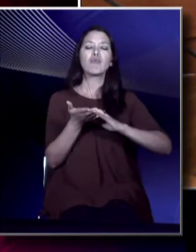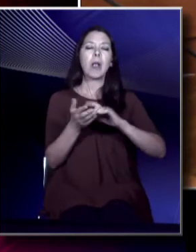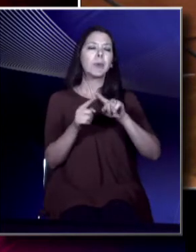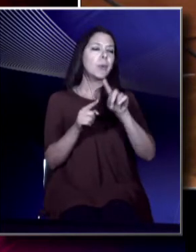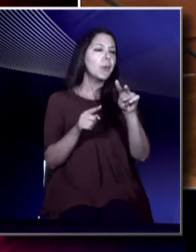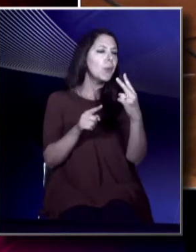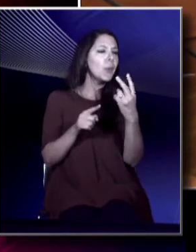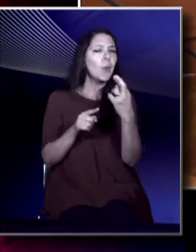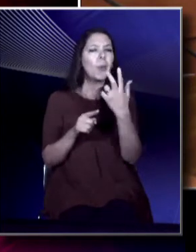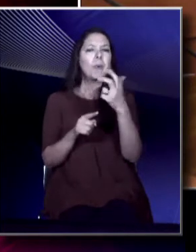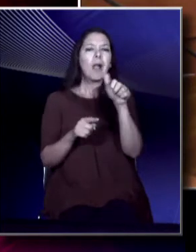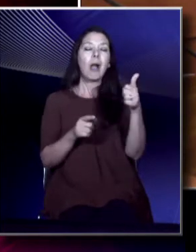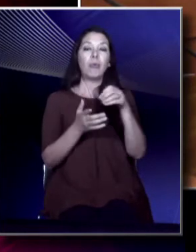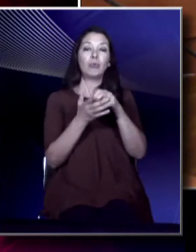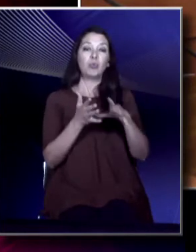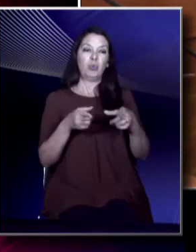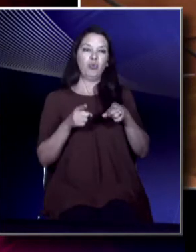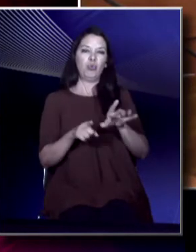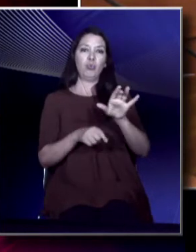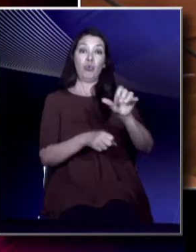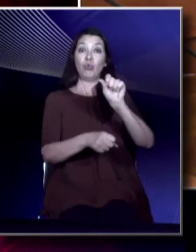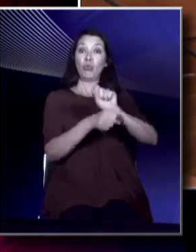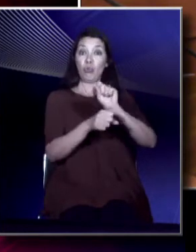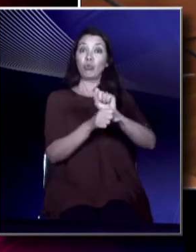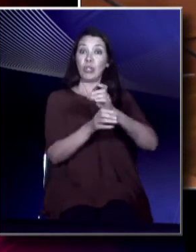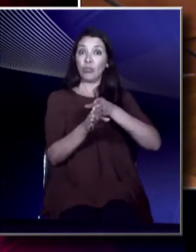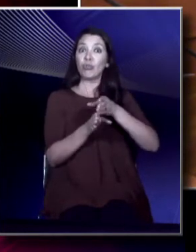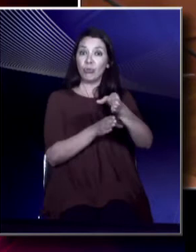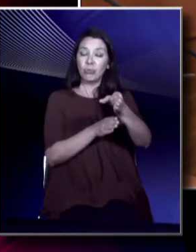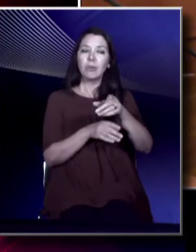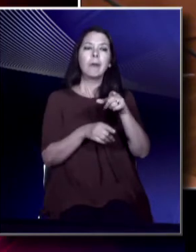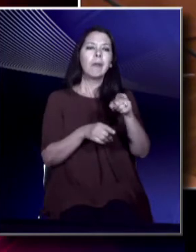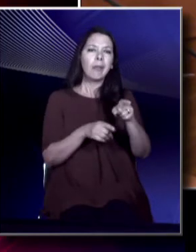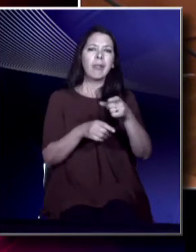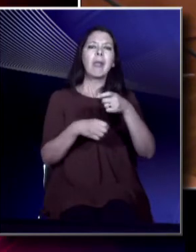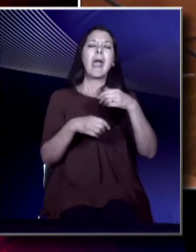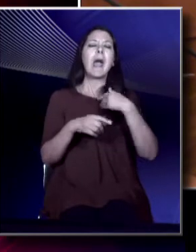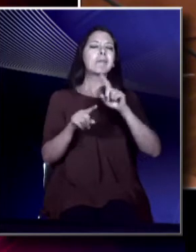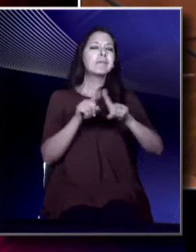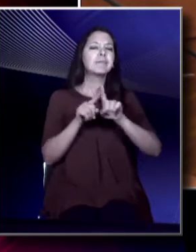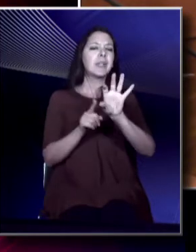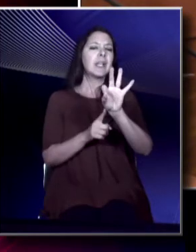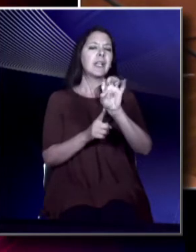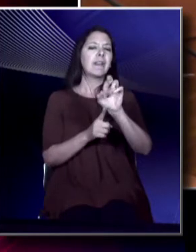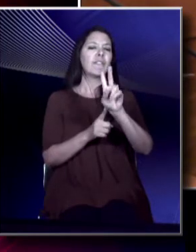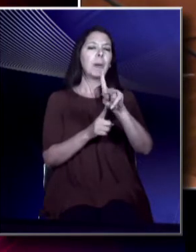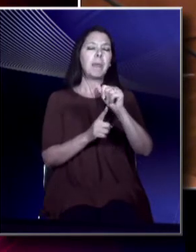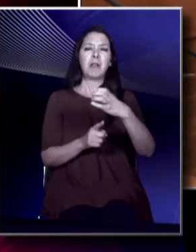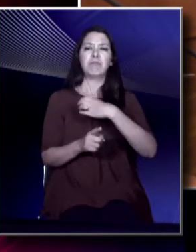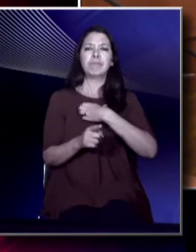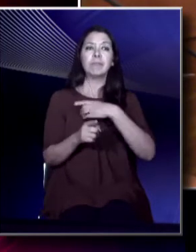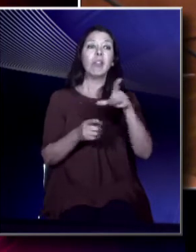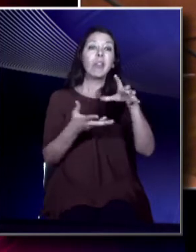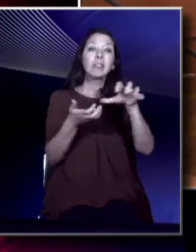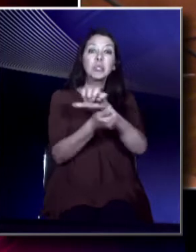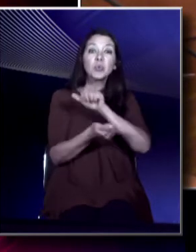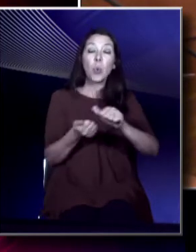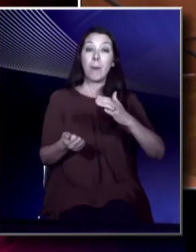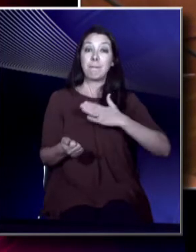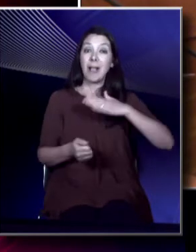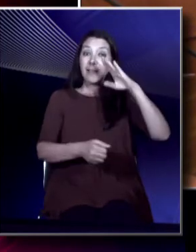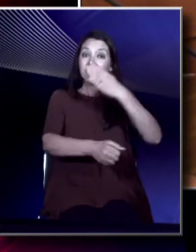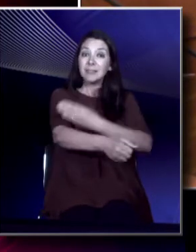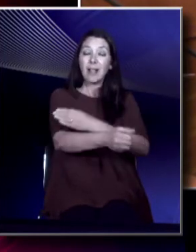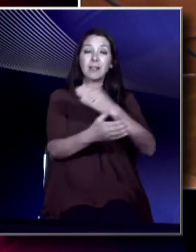students over her career. This same teacher created FERPA complaints for my school district by destroying my son's educational records at the end of every school